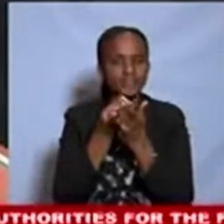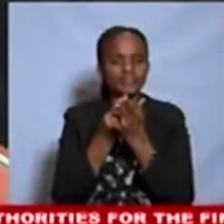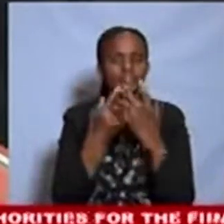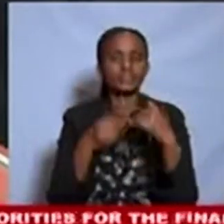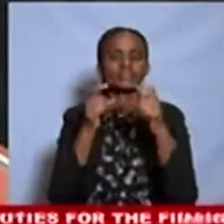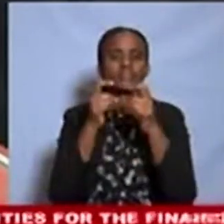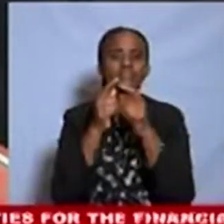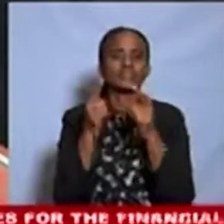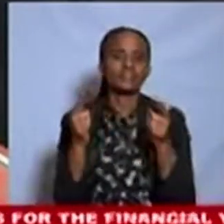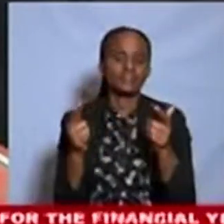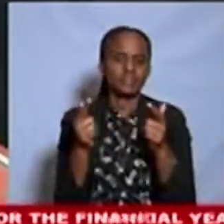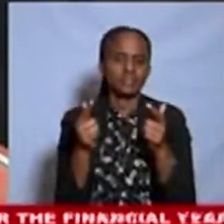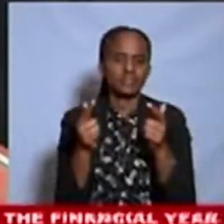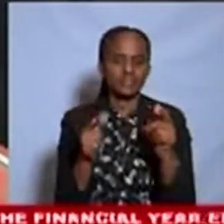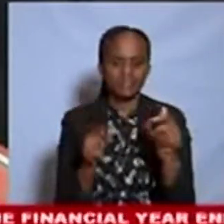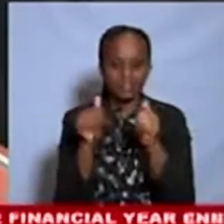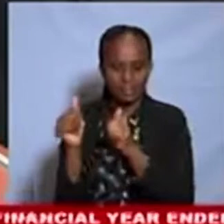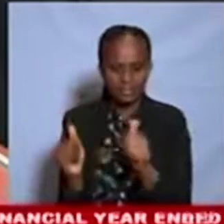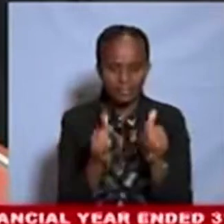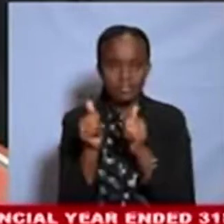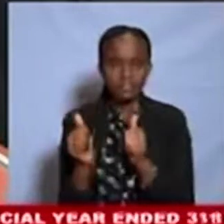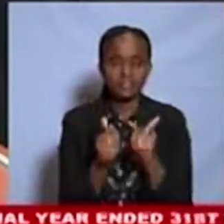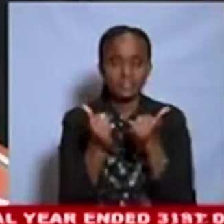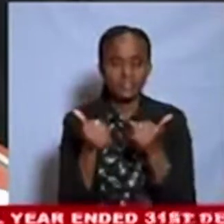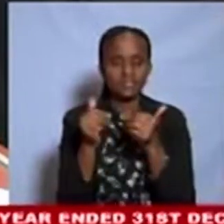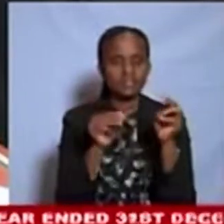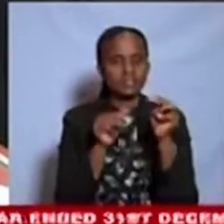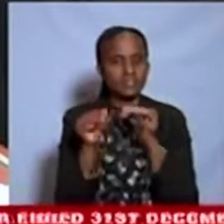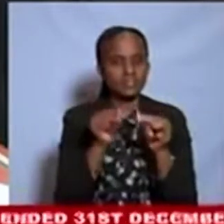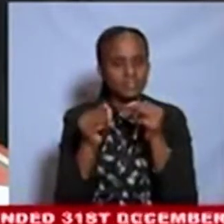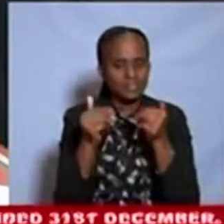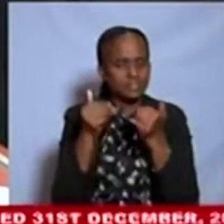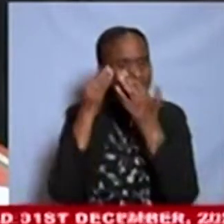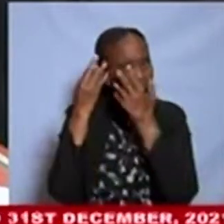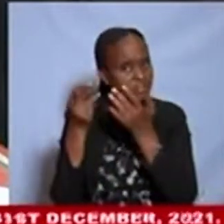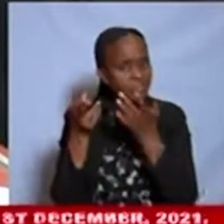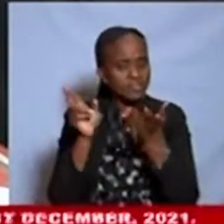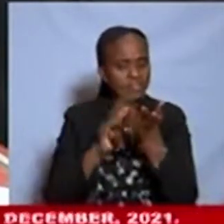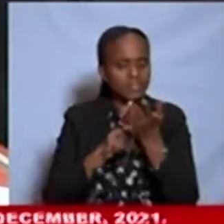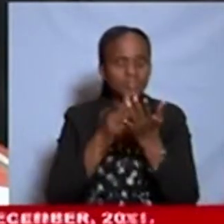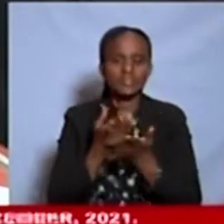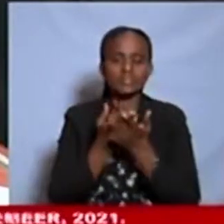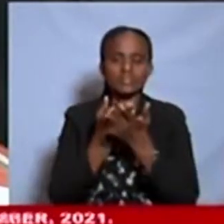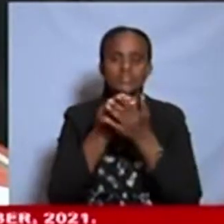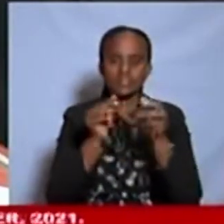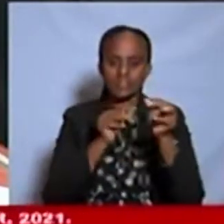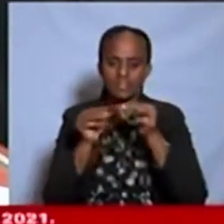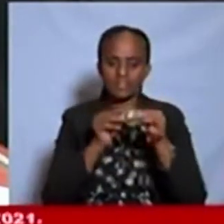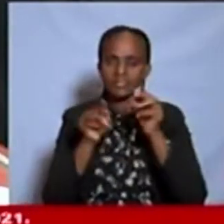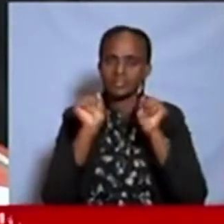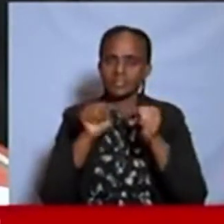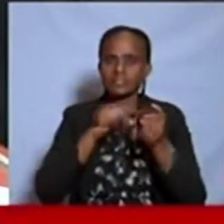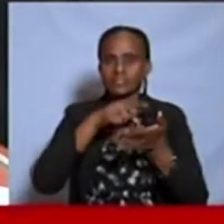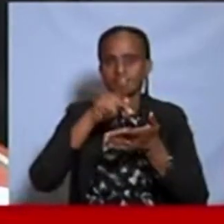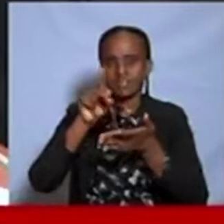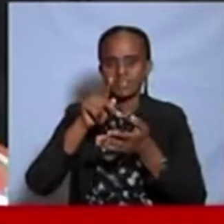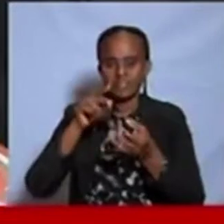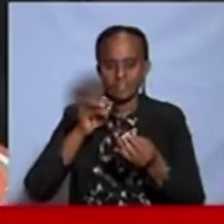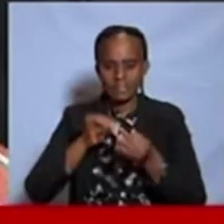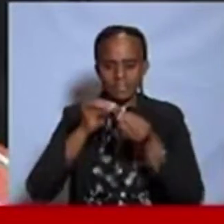challenges. Action taken. Management wishes to submit that management has been able to pay a total